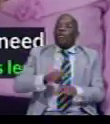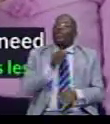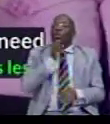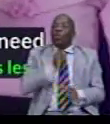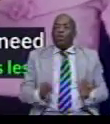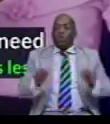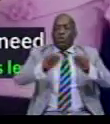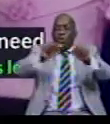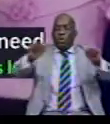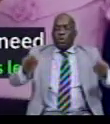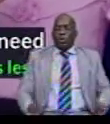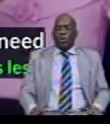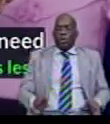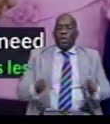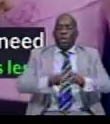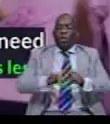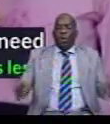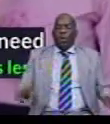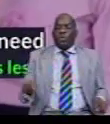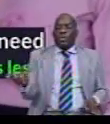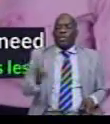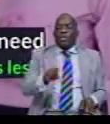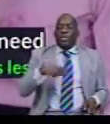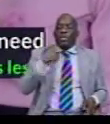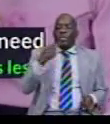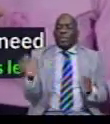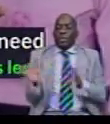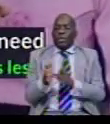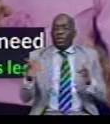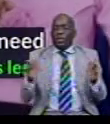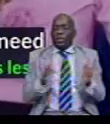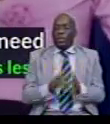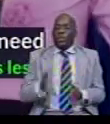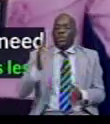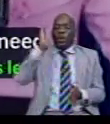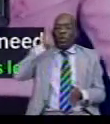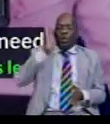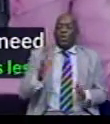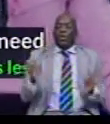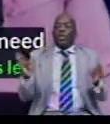altar. They say Jesus could meet every